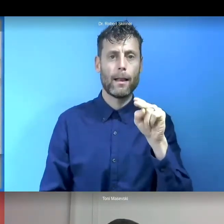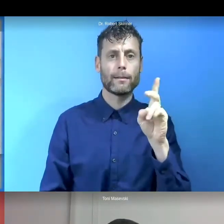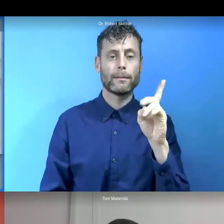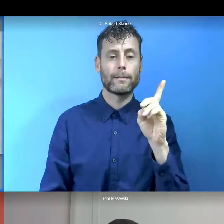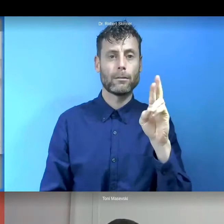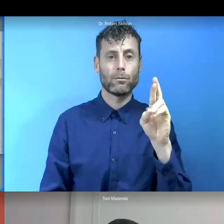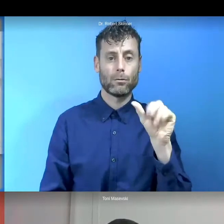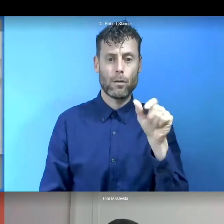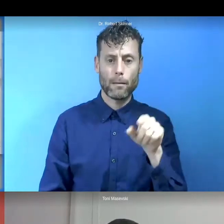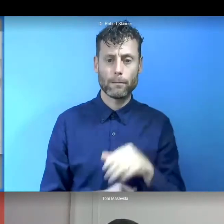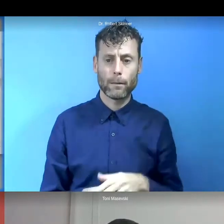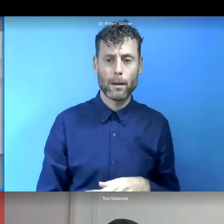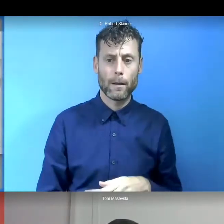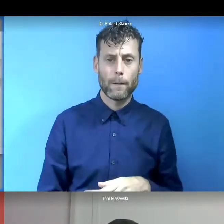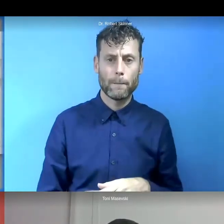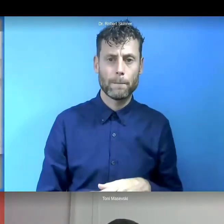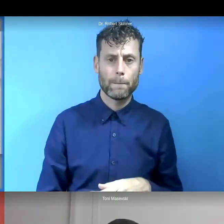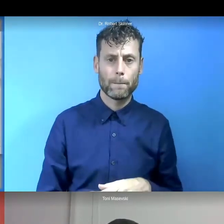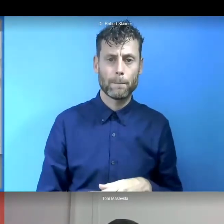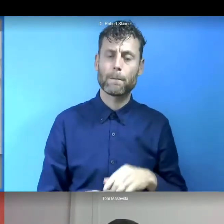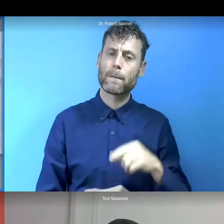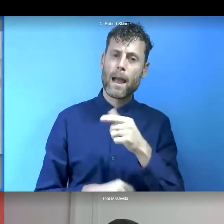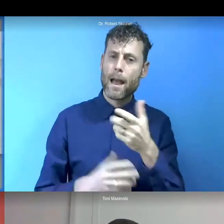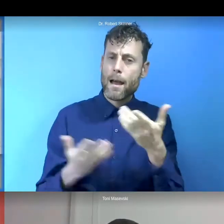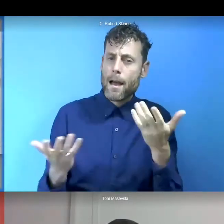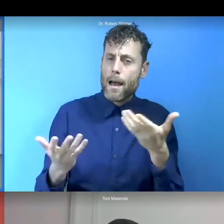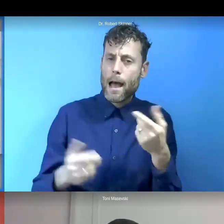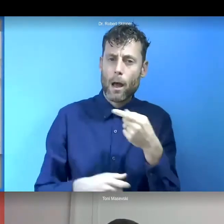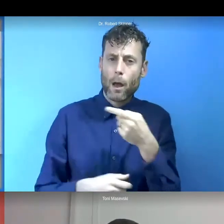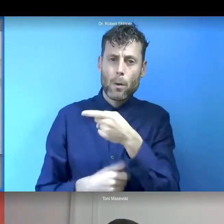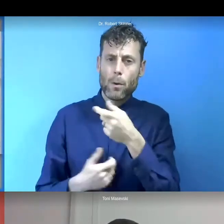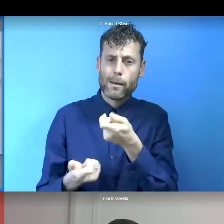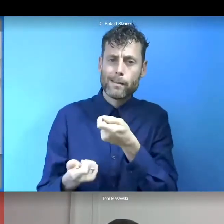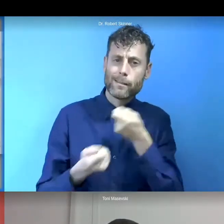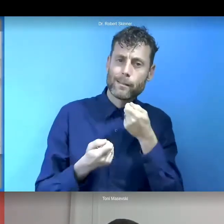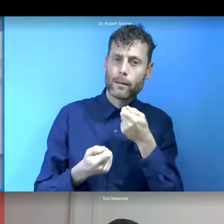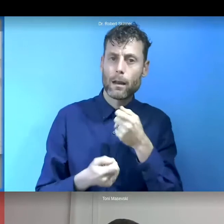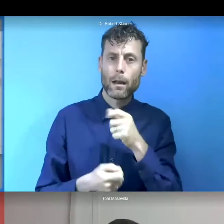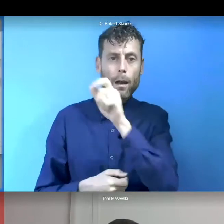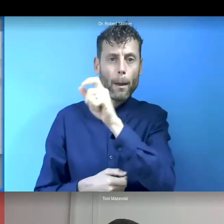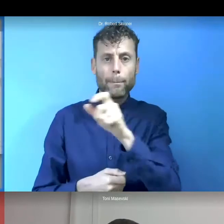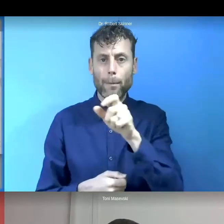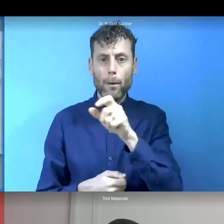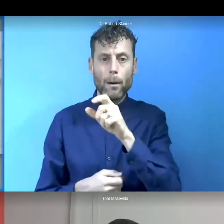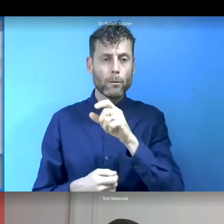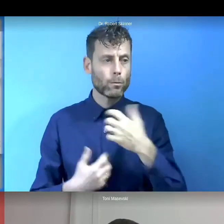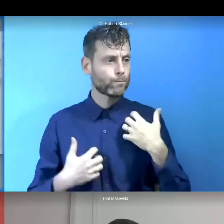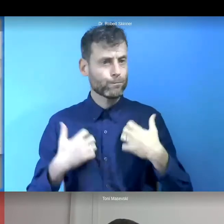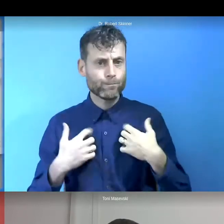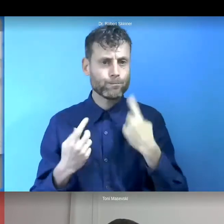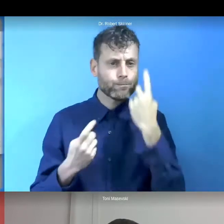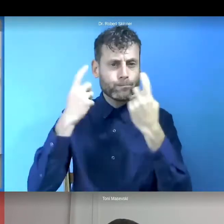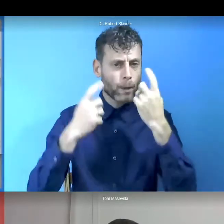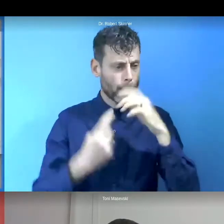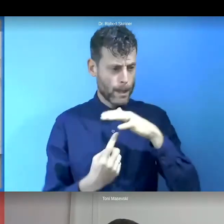citizens in real environments in the case of rock, especially around